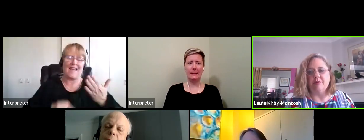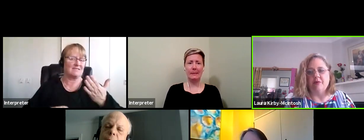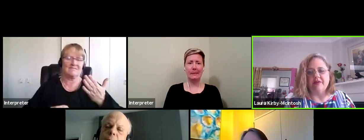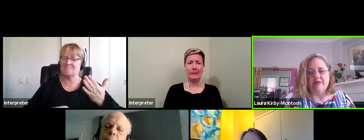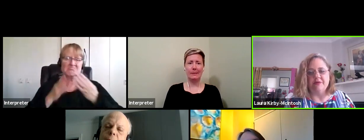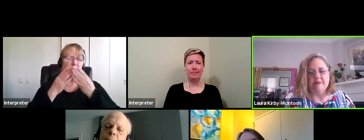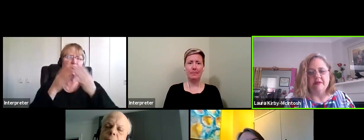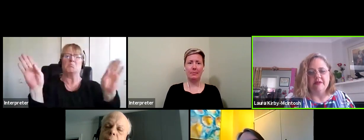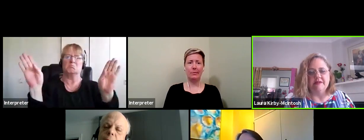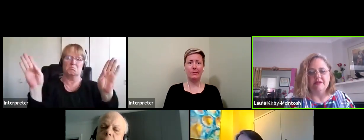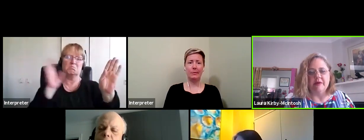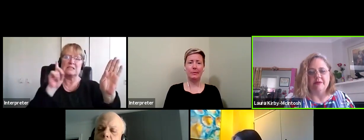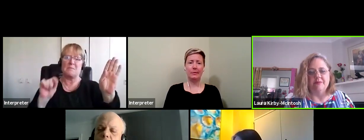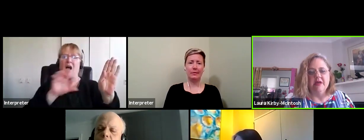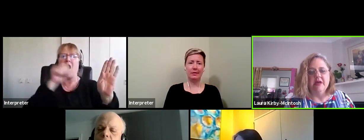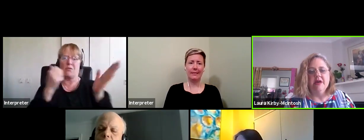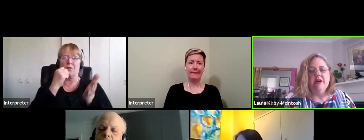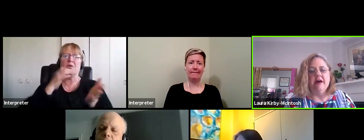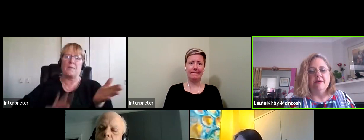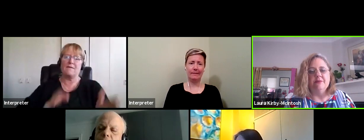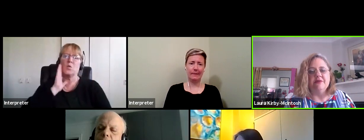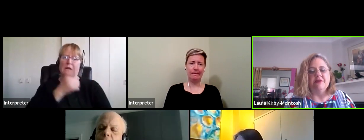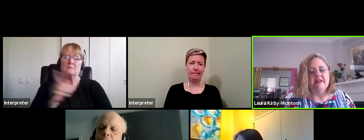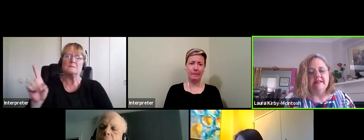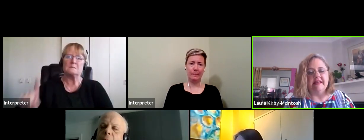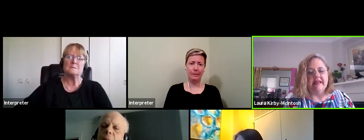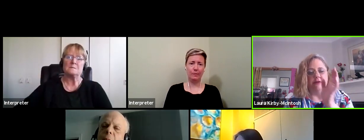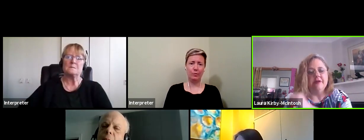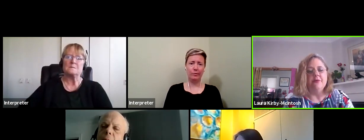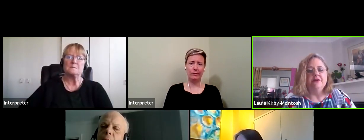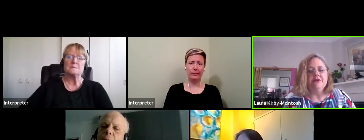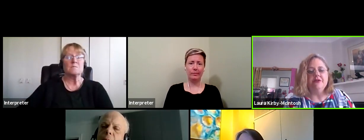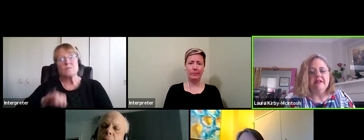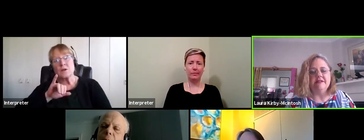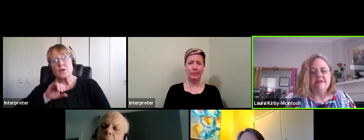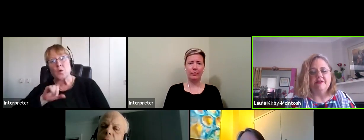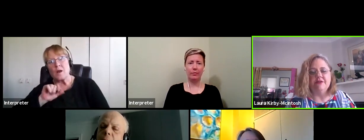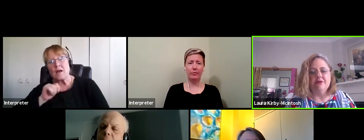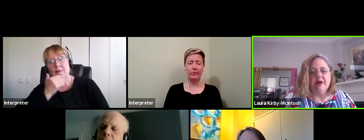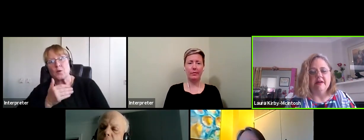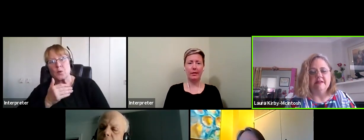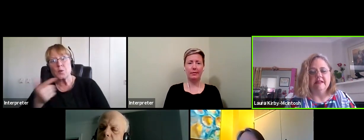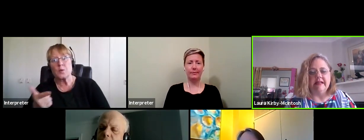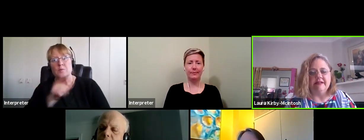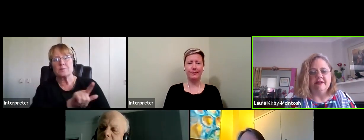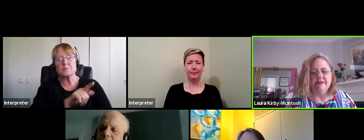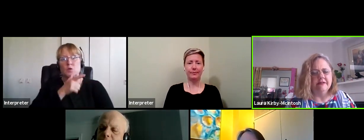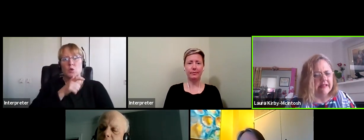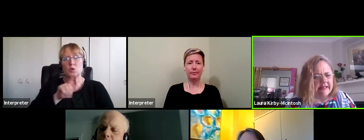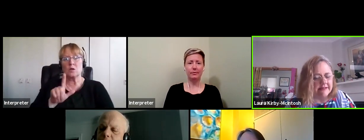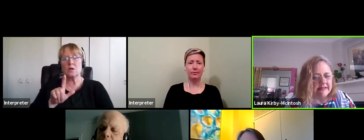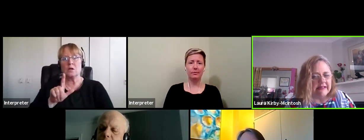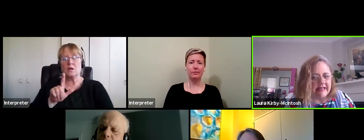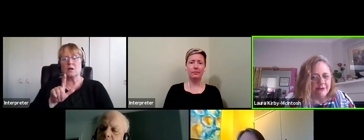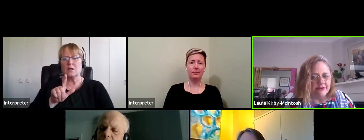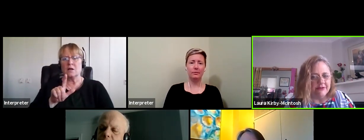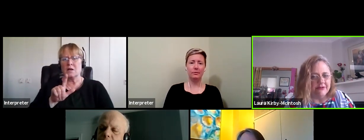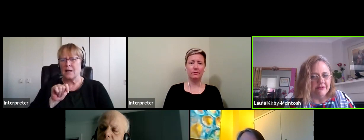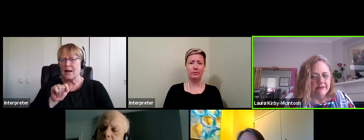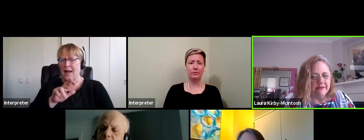help people with other disabilities as well. So thanks again, Yola. We're going to turn next to Lana. Is it